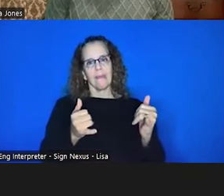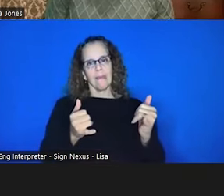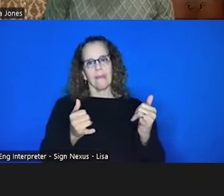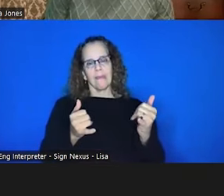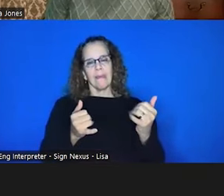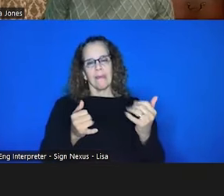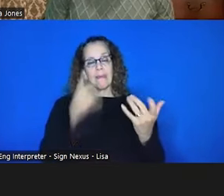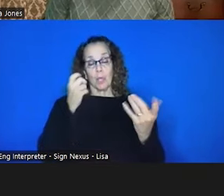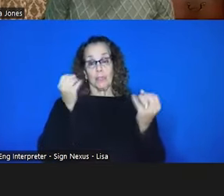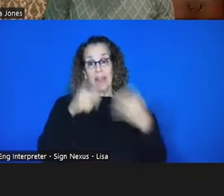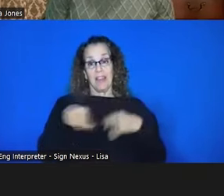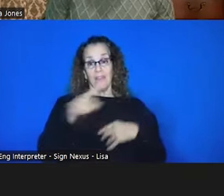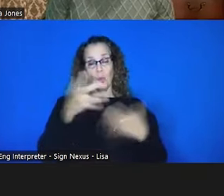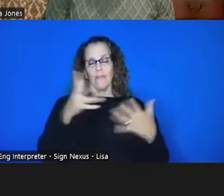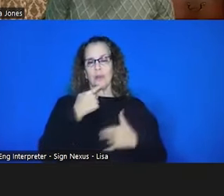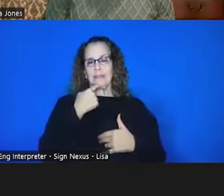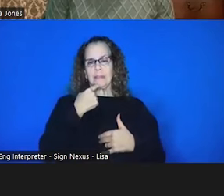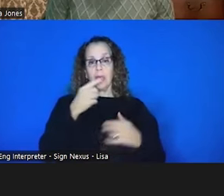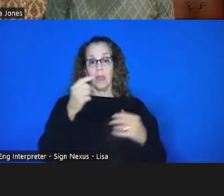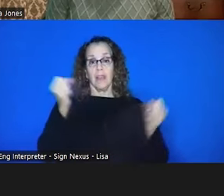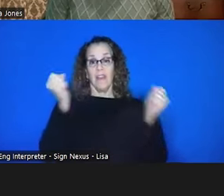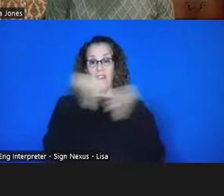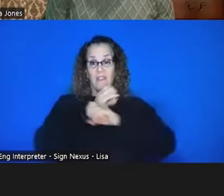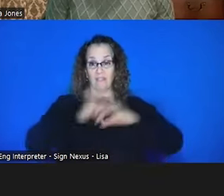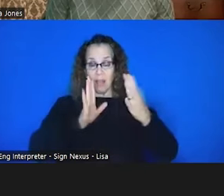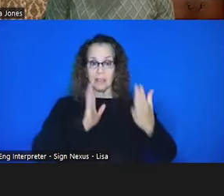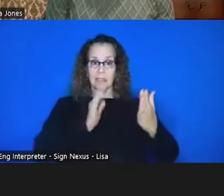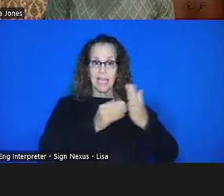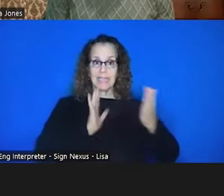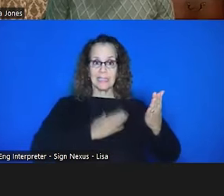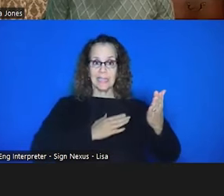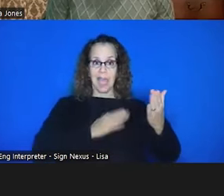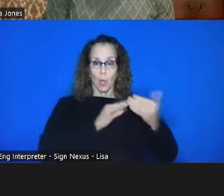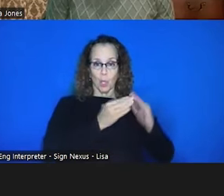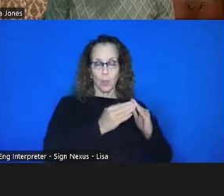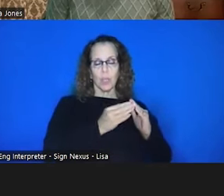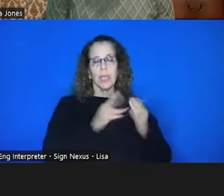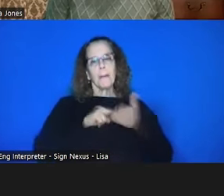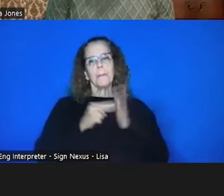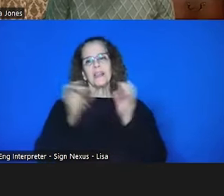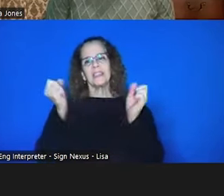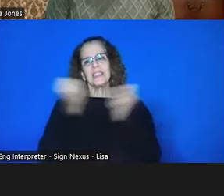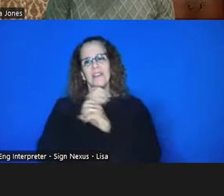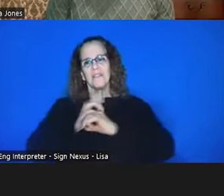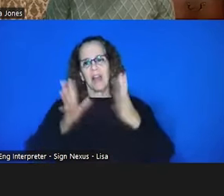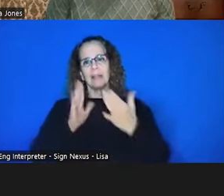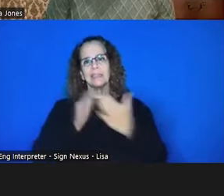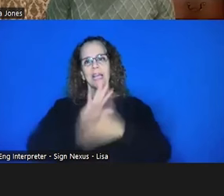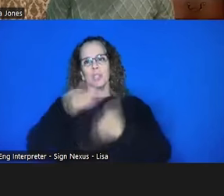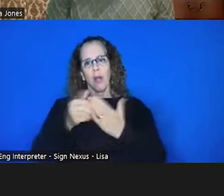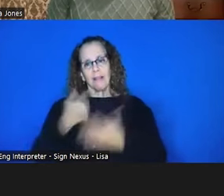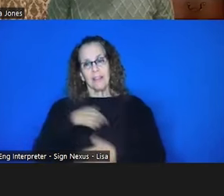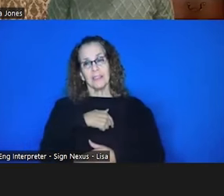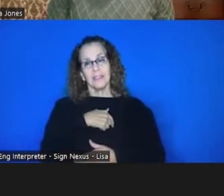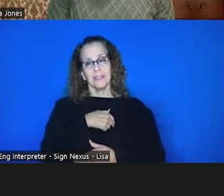of you have pointed out, violence against those members of our community is violence against us all, and we all suffer. So thank you so much again,